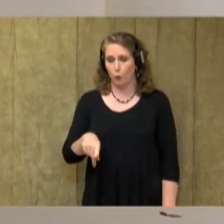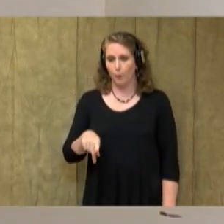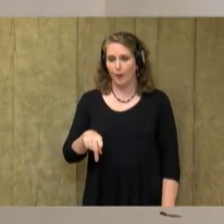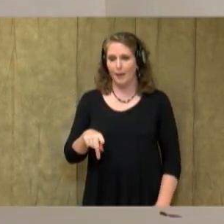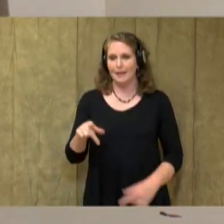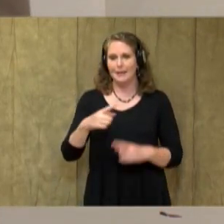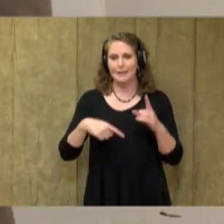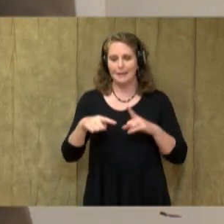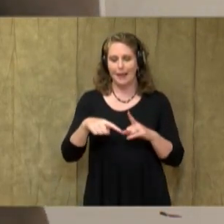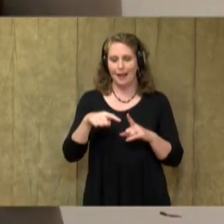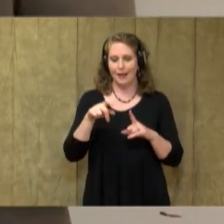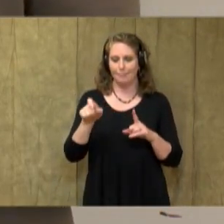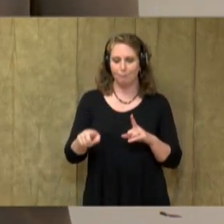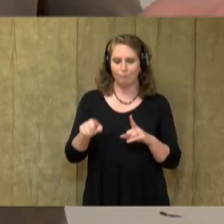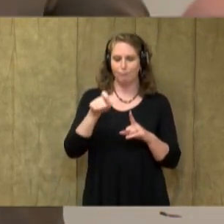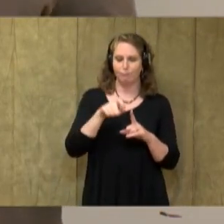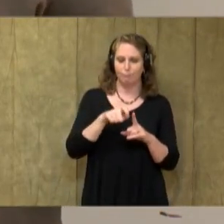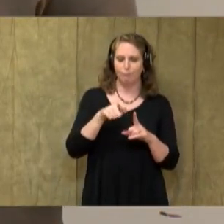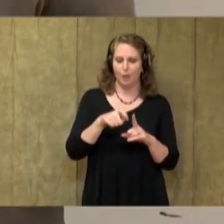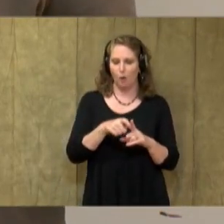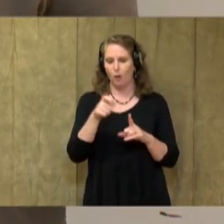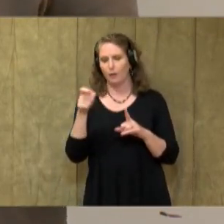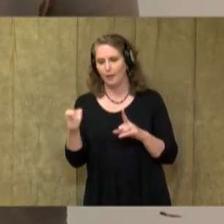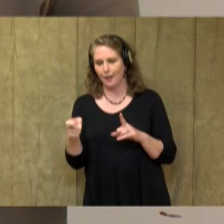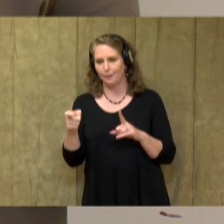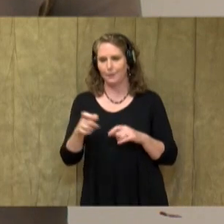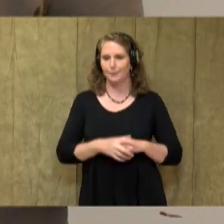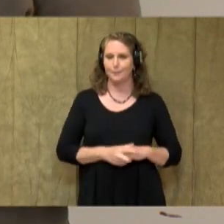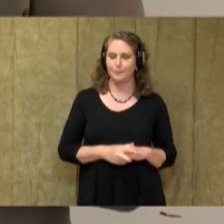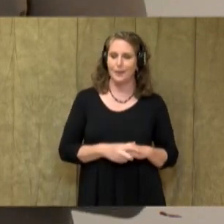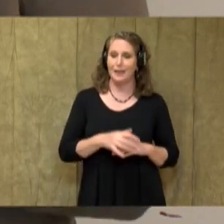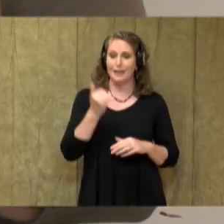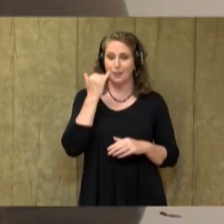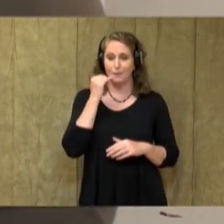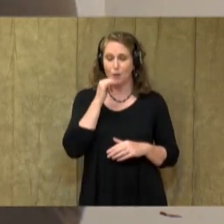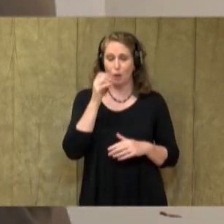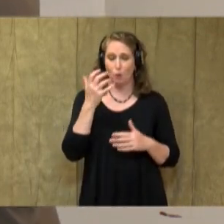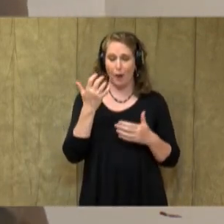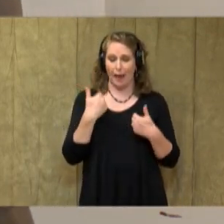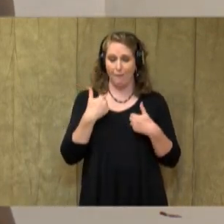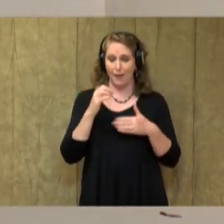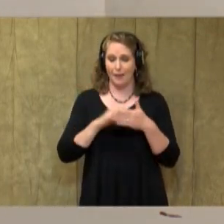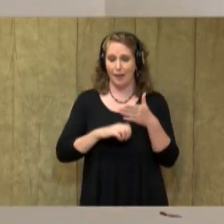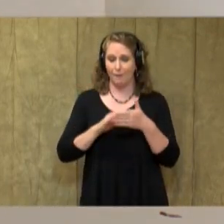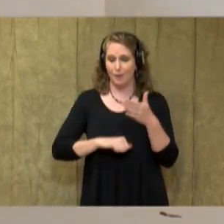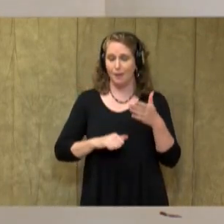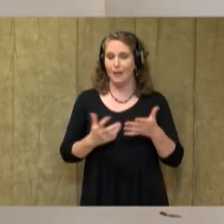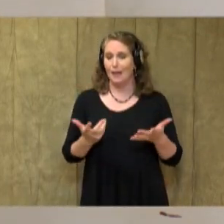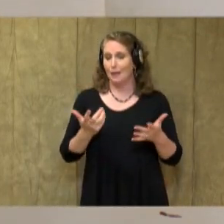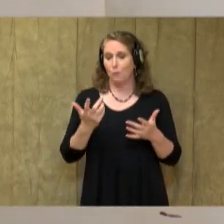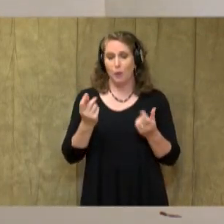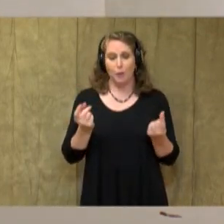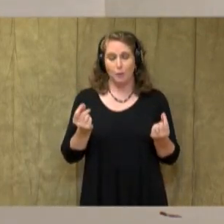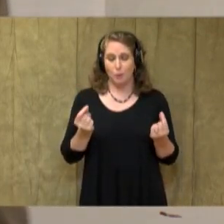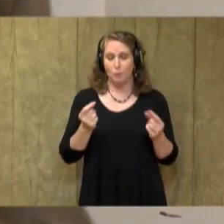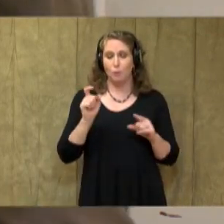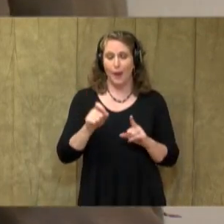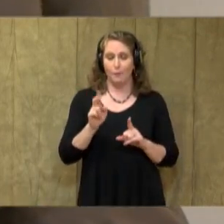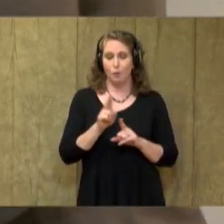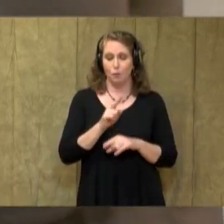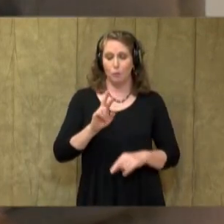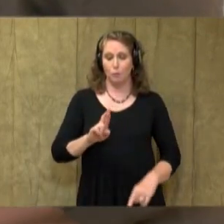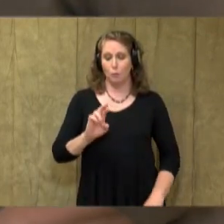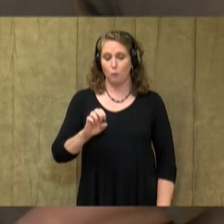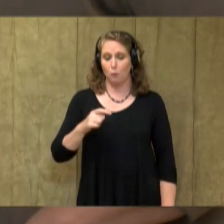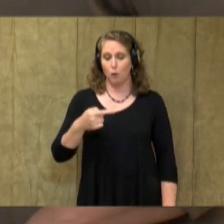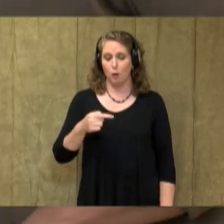away. So if you don't have enough to take away, what can you do? Well, that's where that regrouping comes in. So